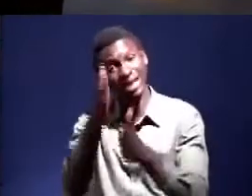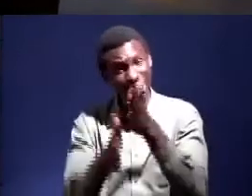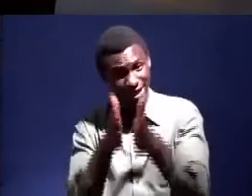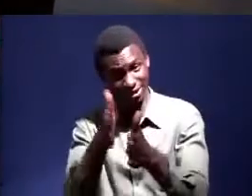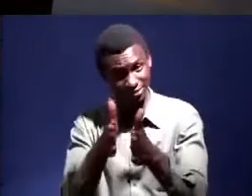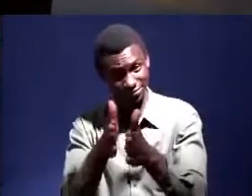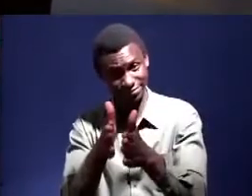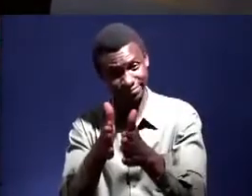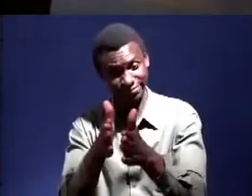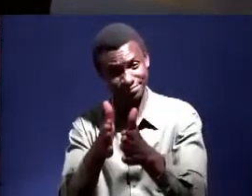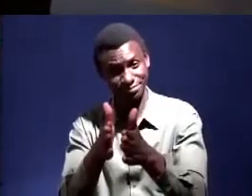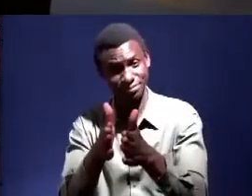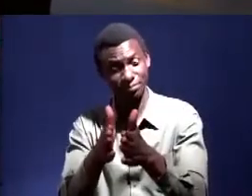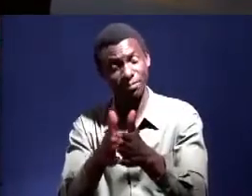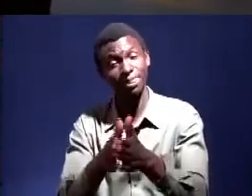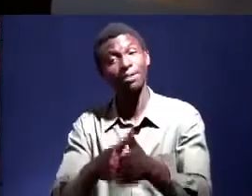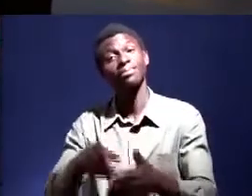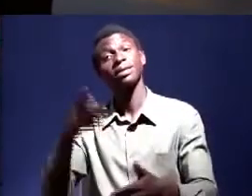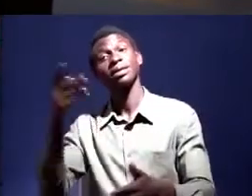our stand for Christ.